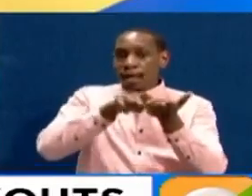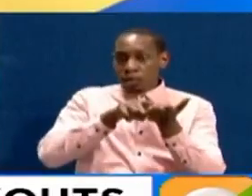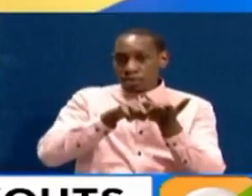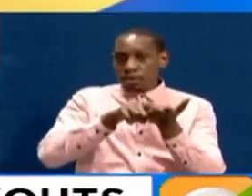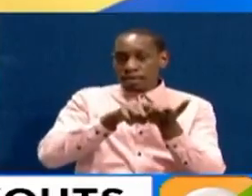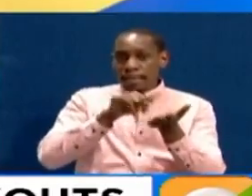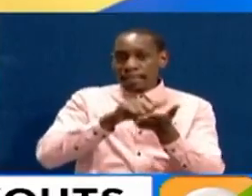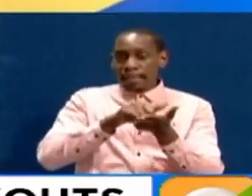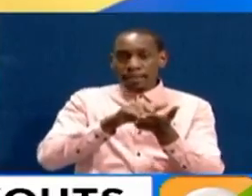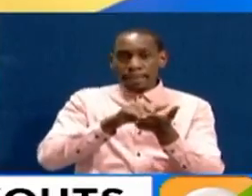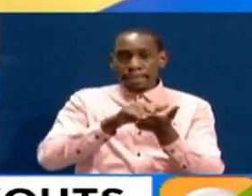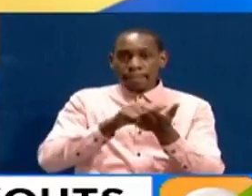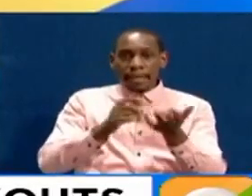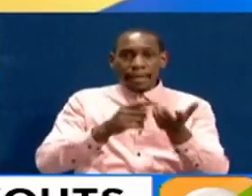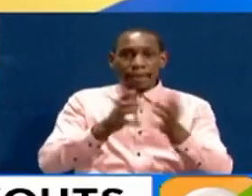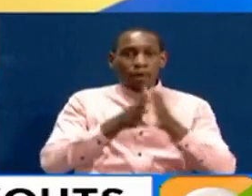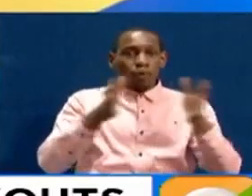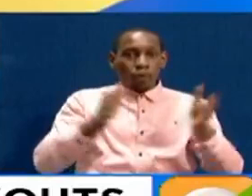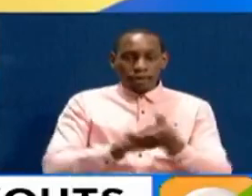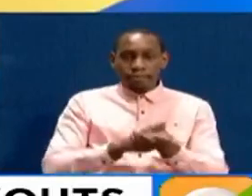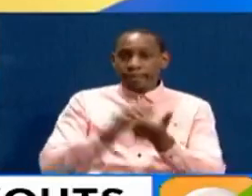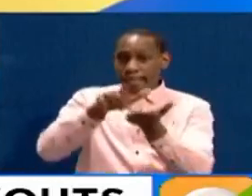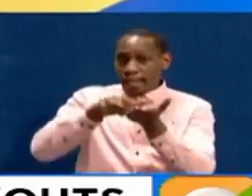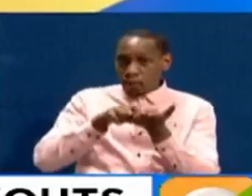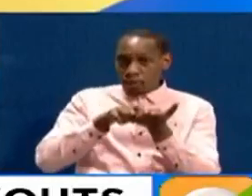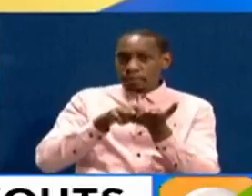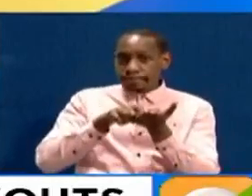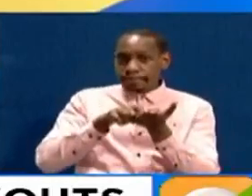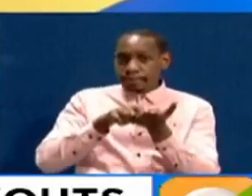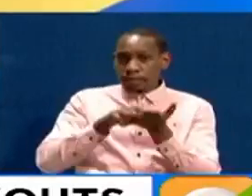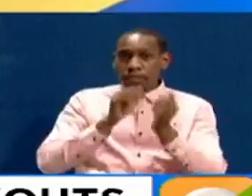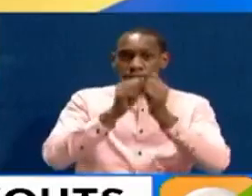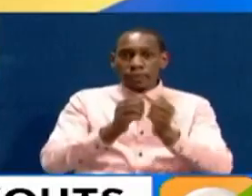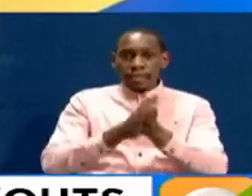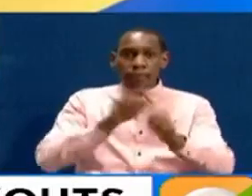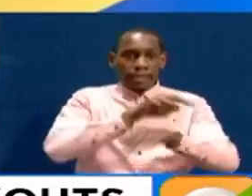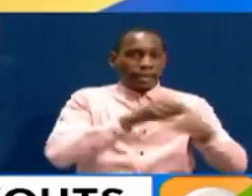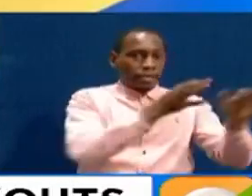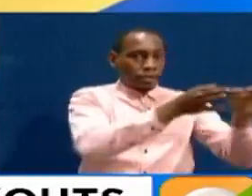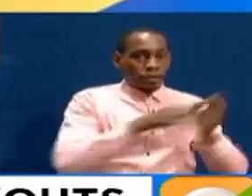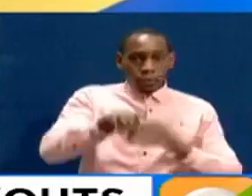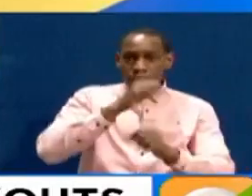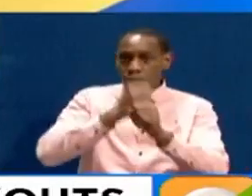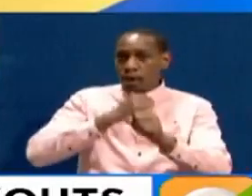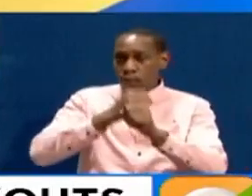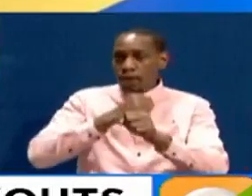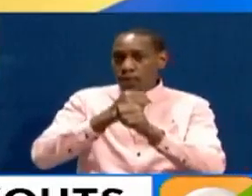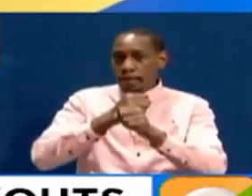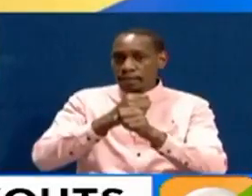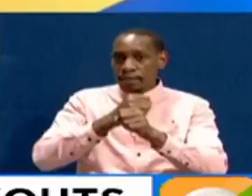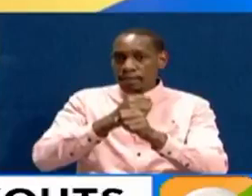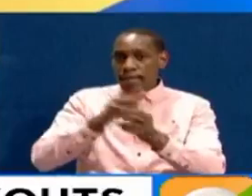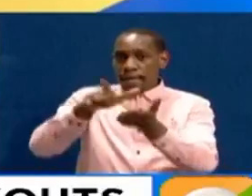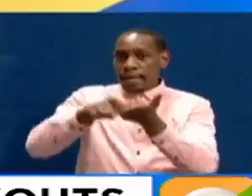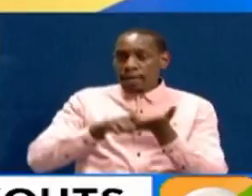a huge figure of the debt. And together with the National Treasury, we are working on a